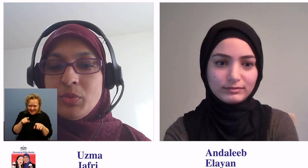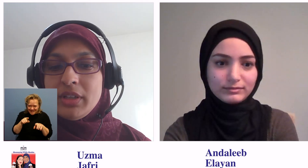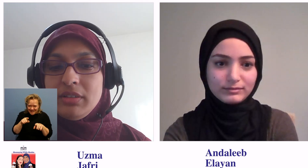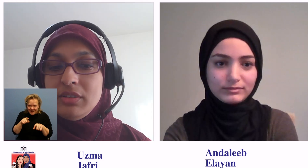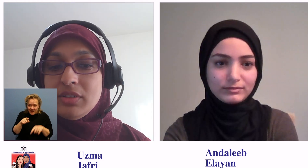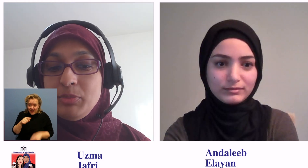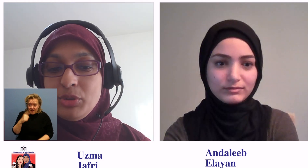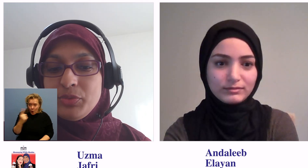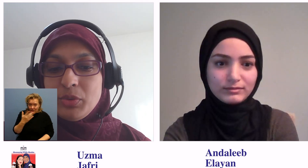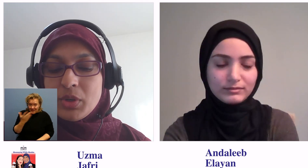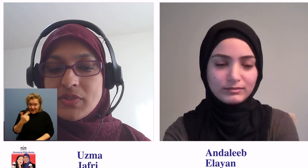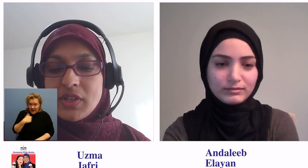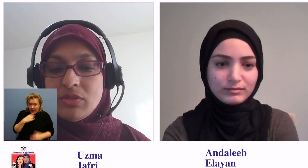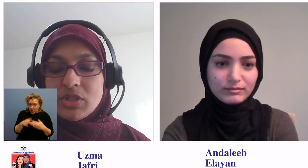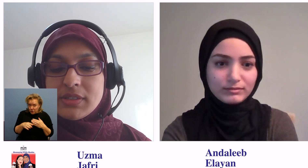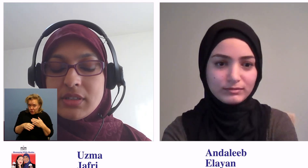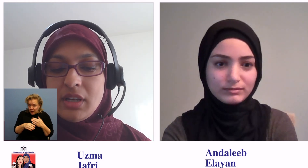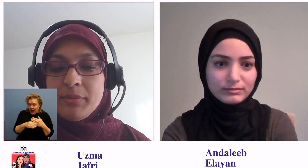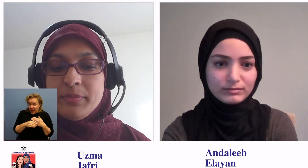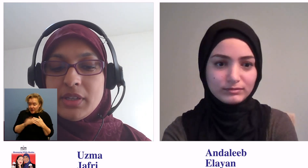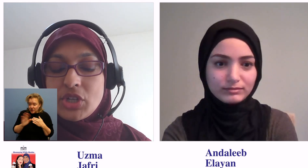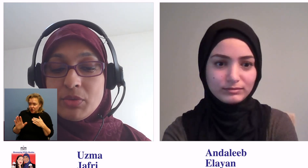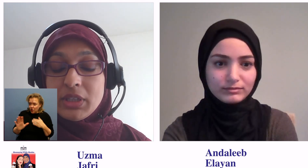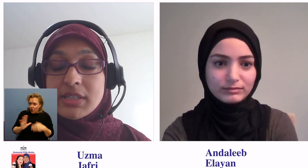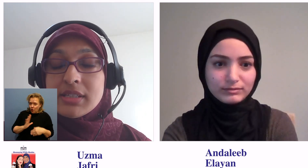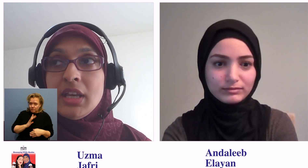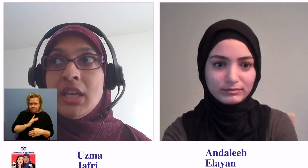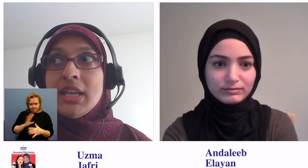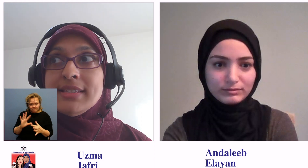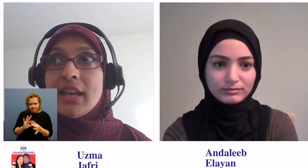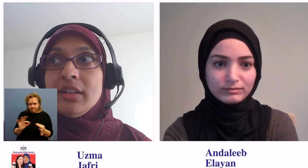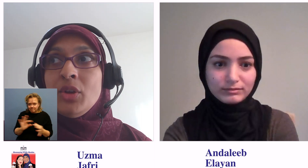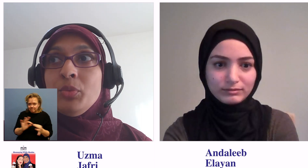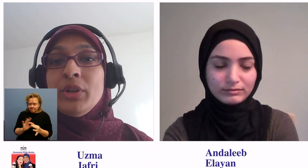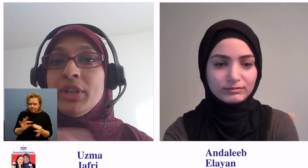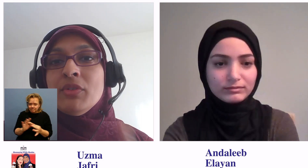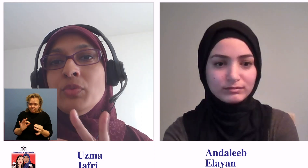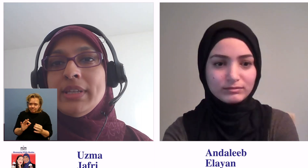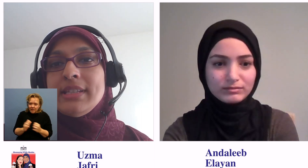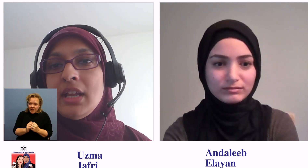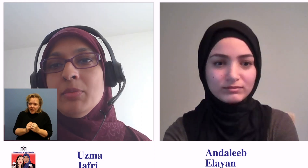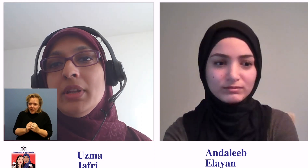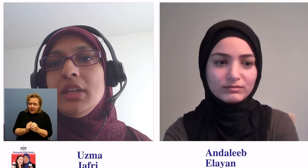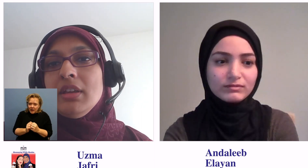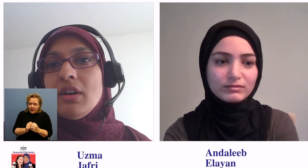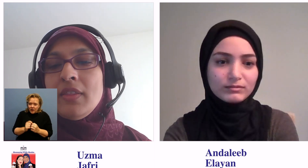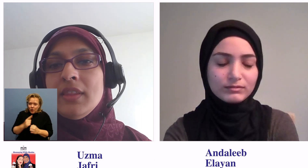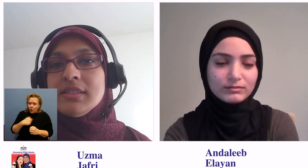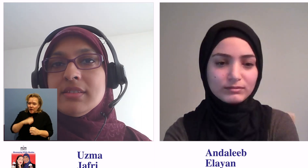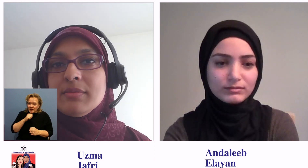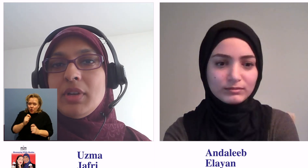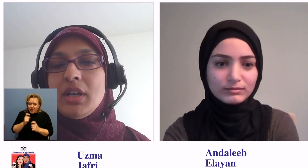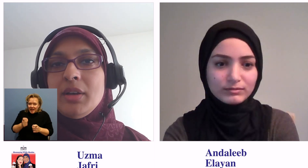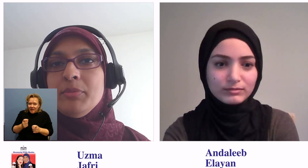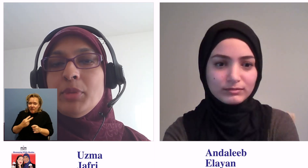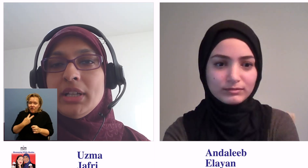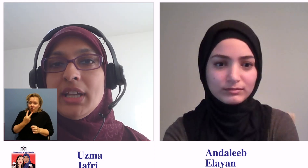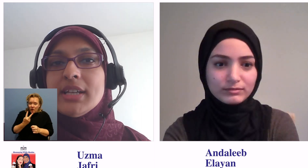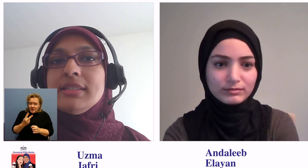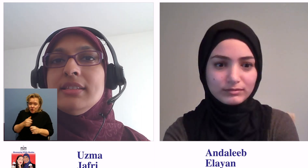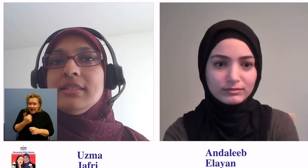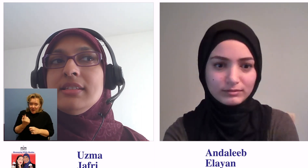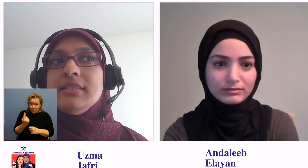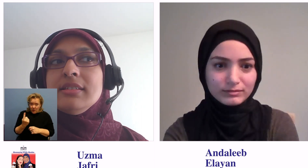that I'll make to what you, the beautiful words that you just, um, shared with us is that we don't give a voice to anybody on this, um,